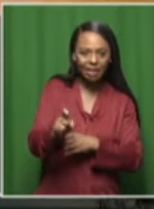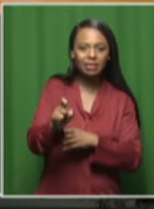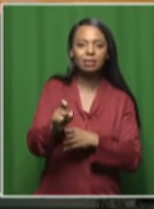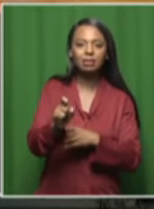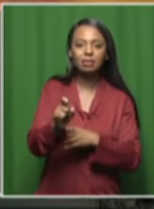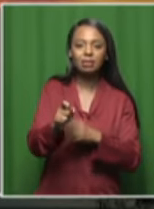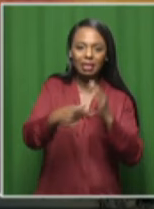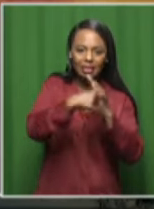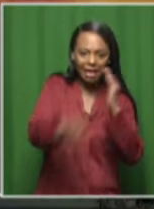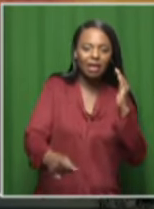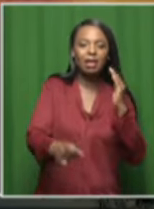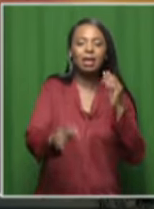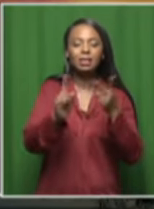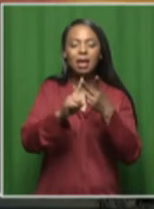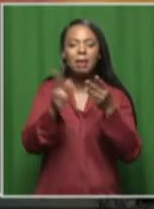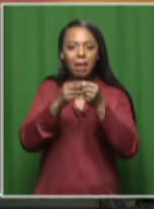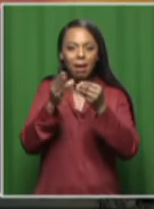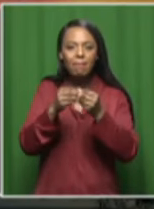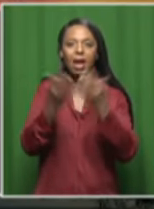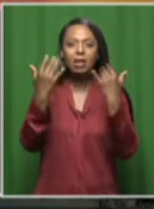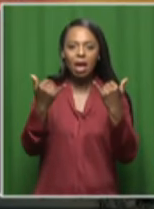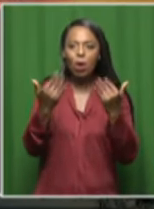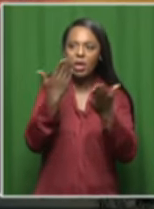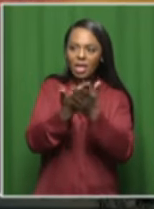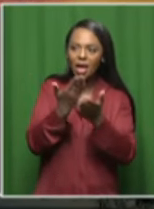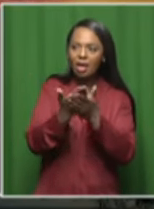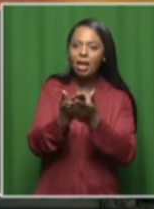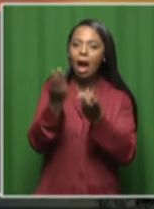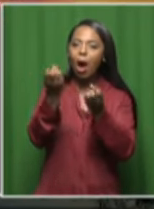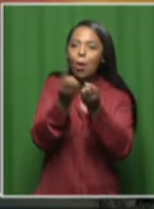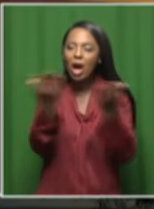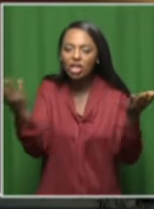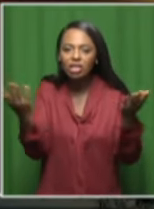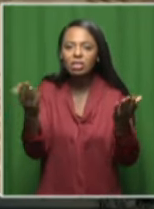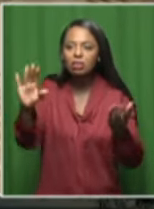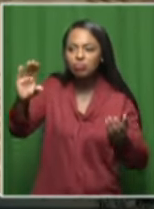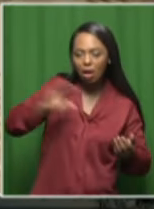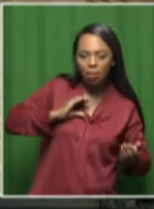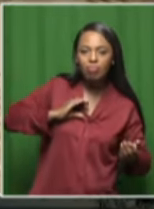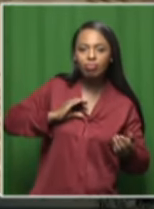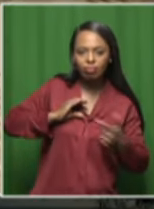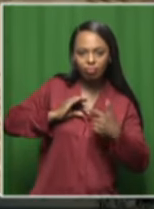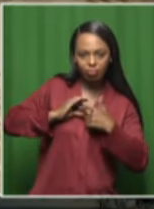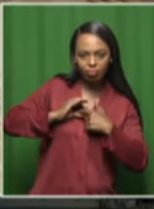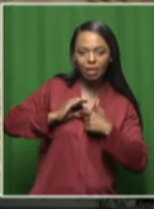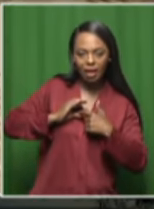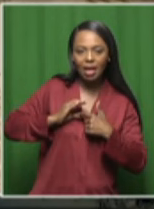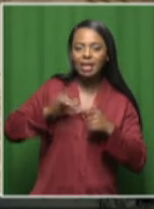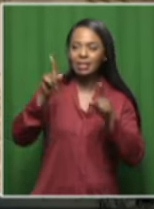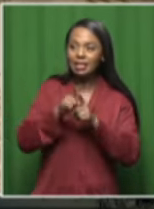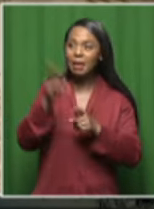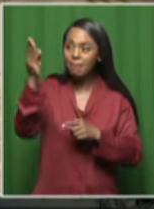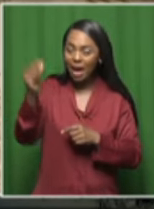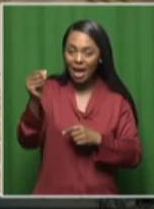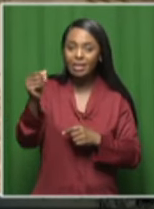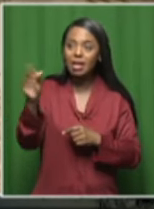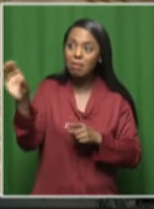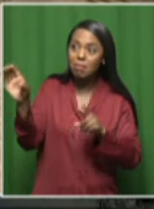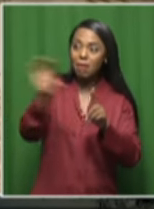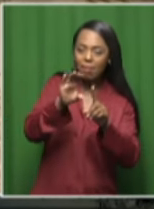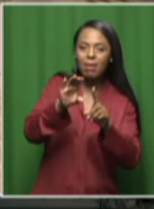members, certainty of what they're going to get, and then giving them that correct amount into their bank account. There's all of that